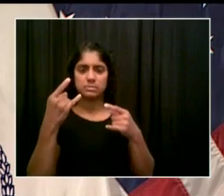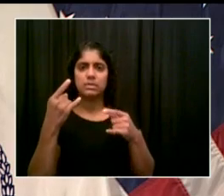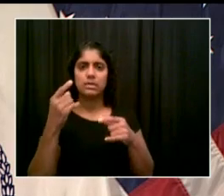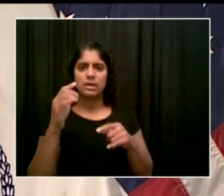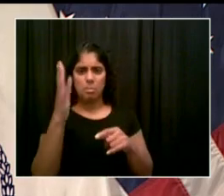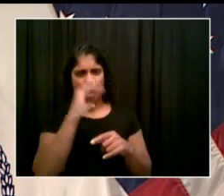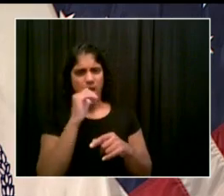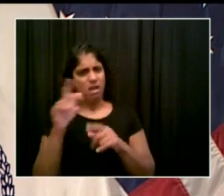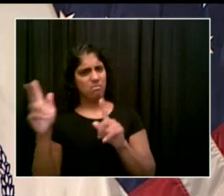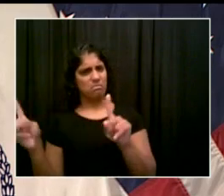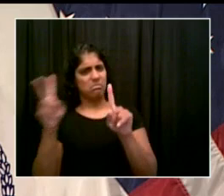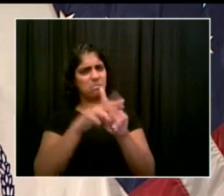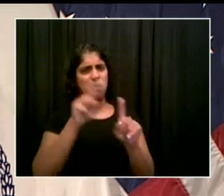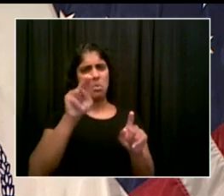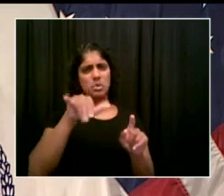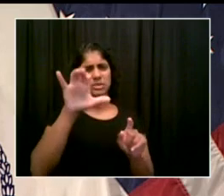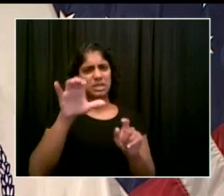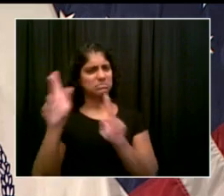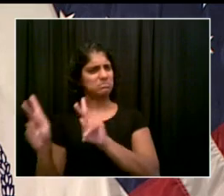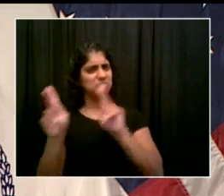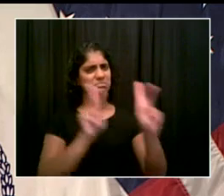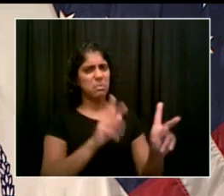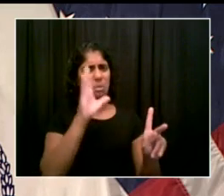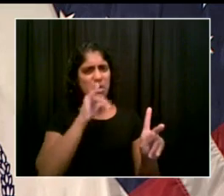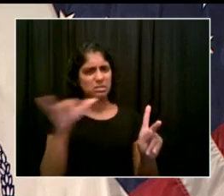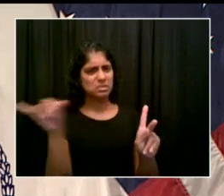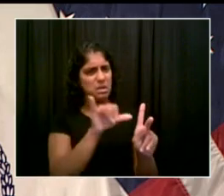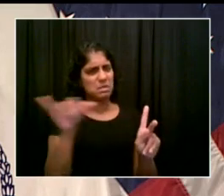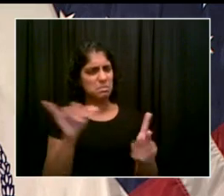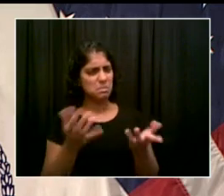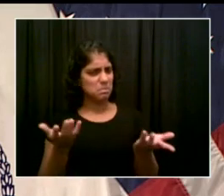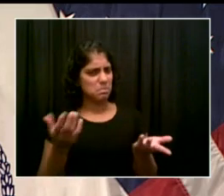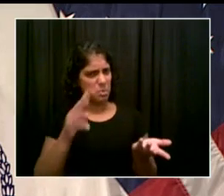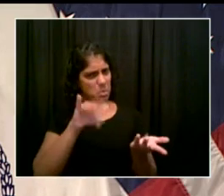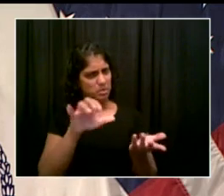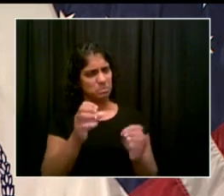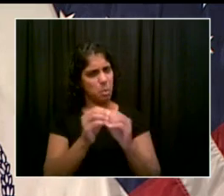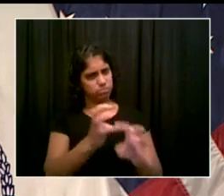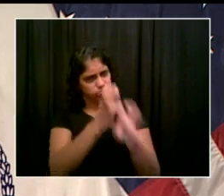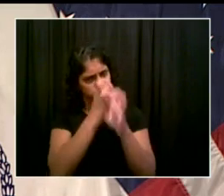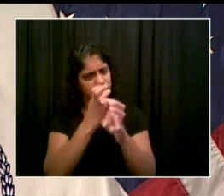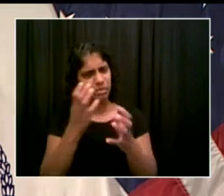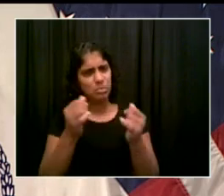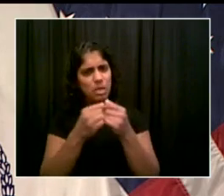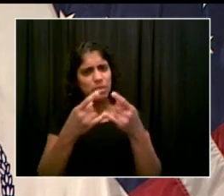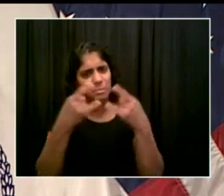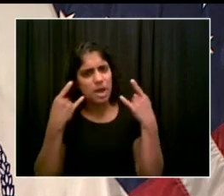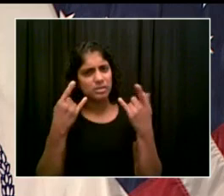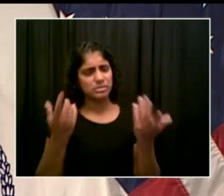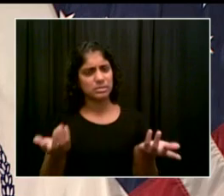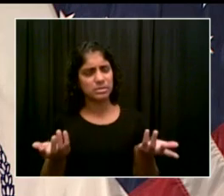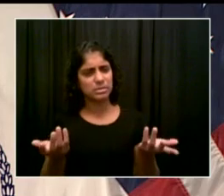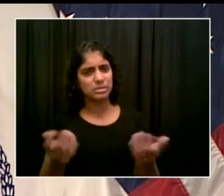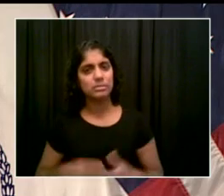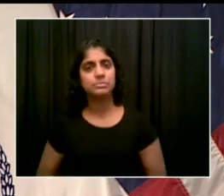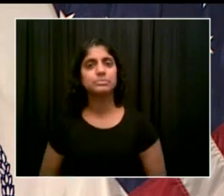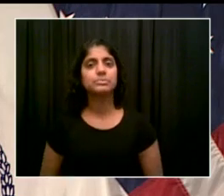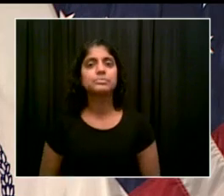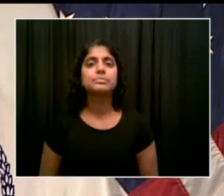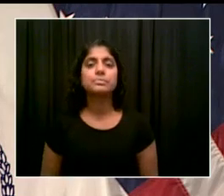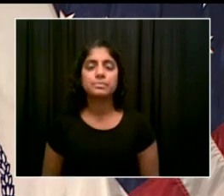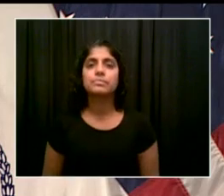I understand, put out an initial concept and now has altered it. The last I heard, we're starting ours on August